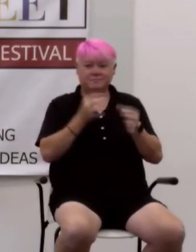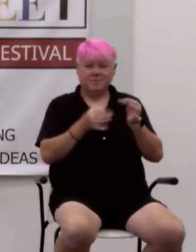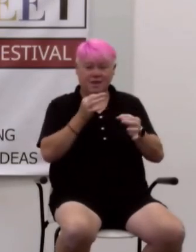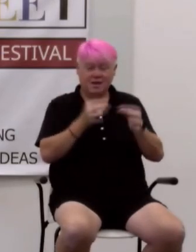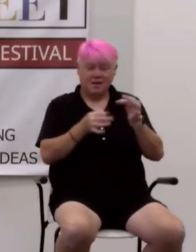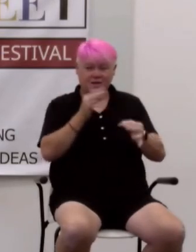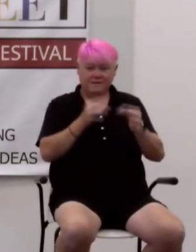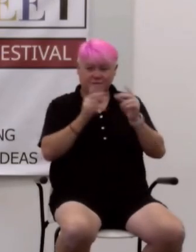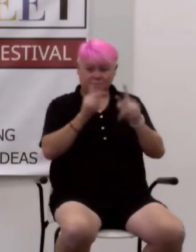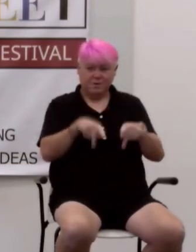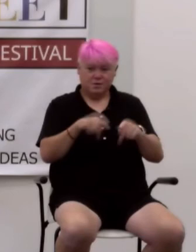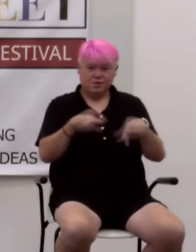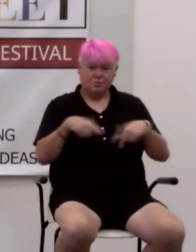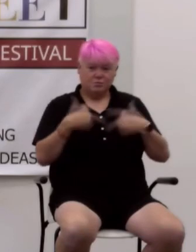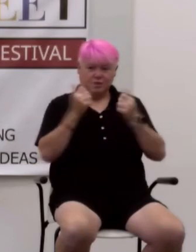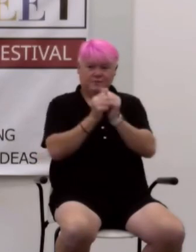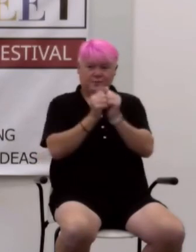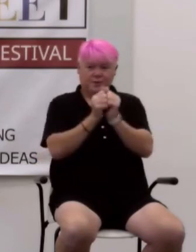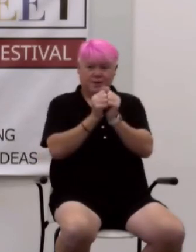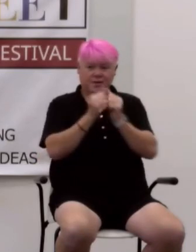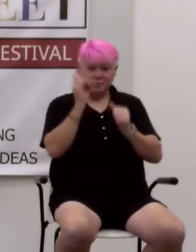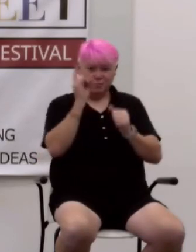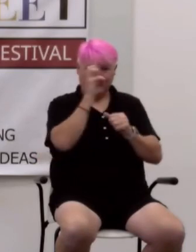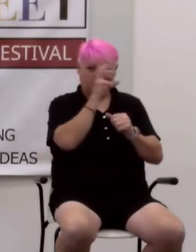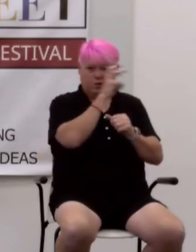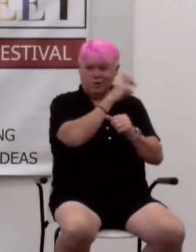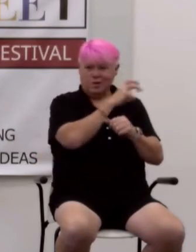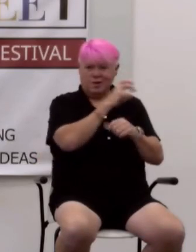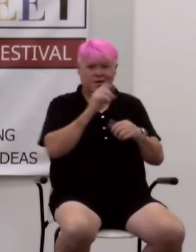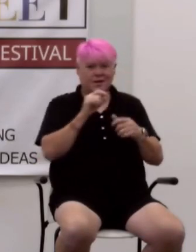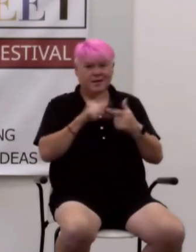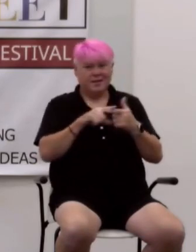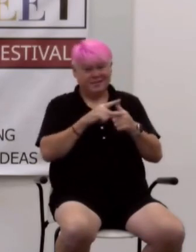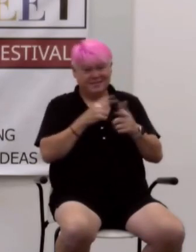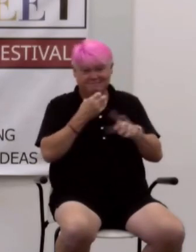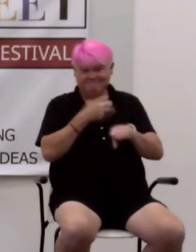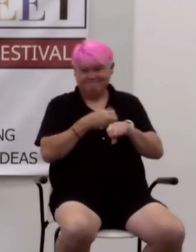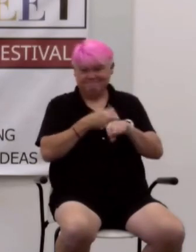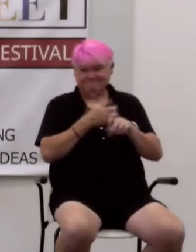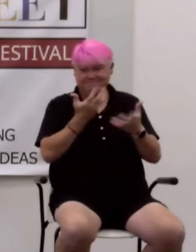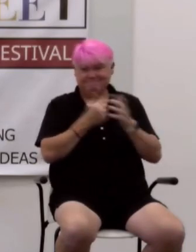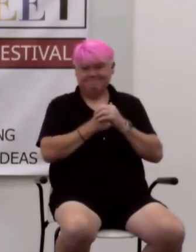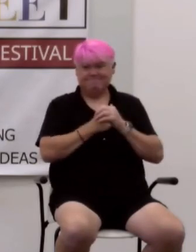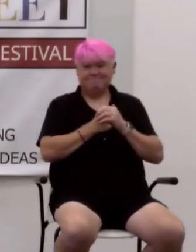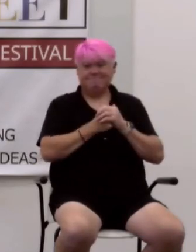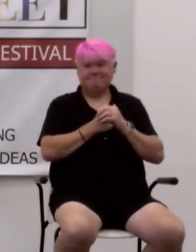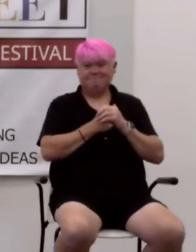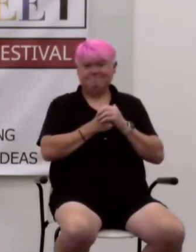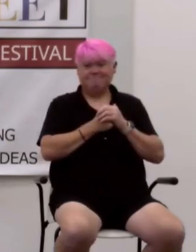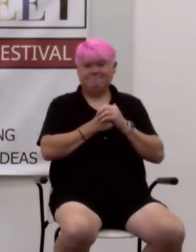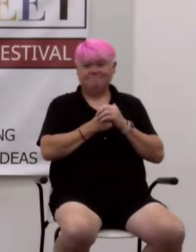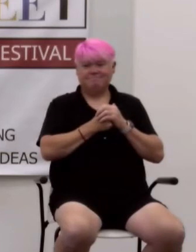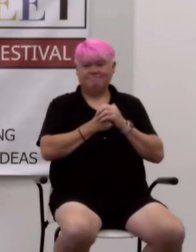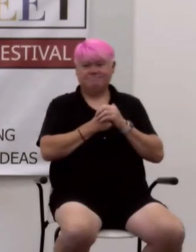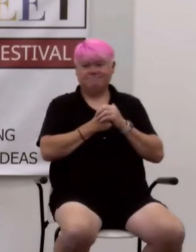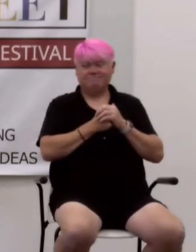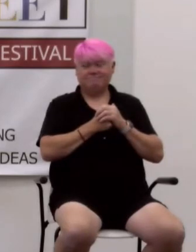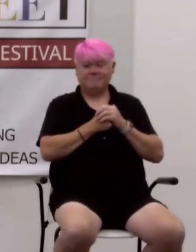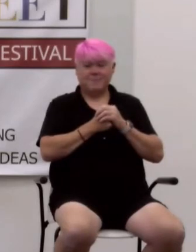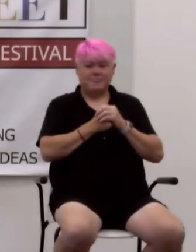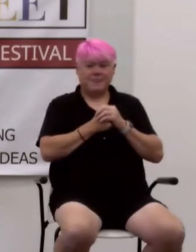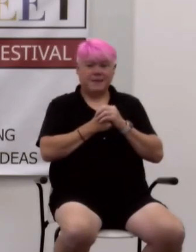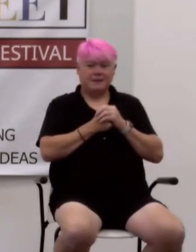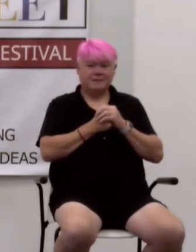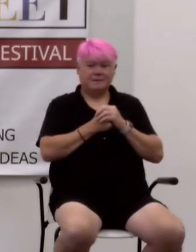you're stuck with them. fun for